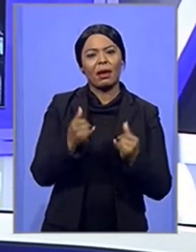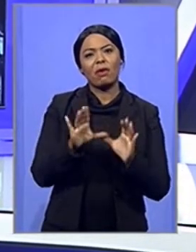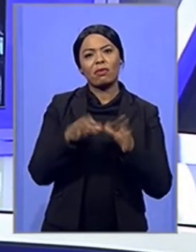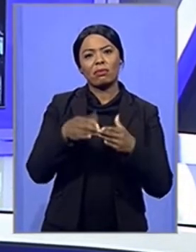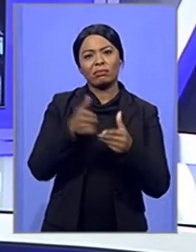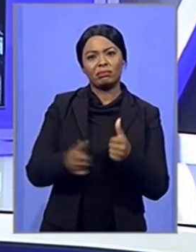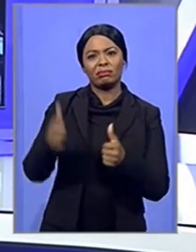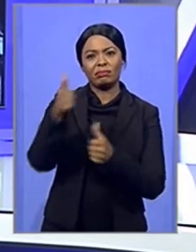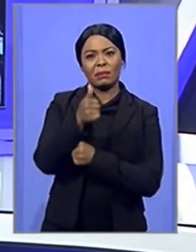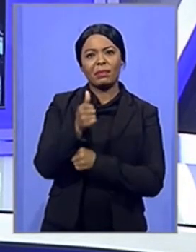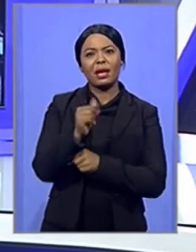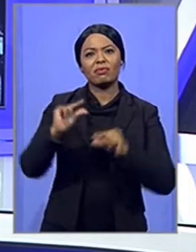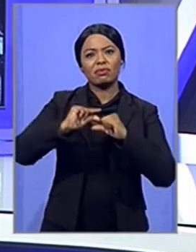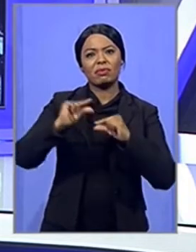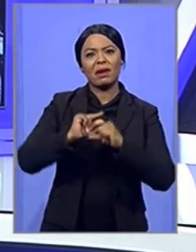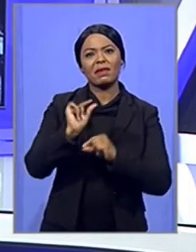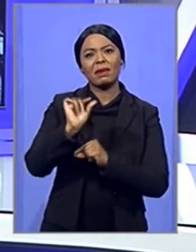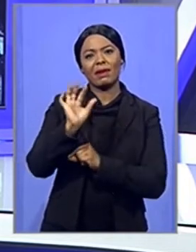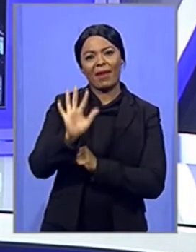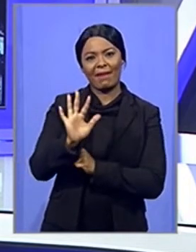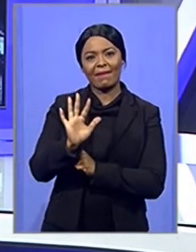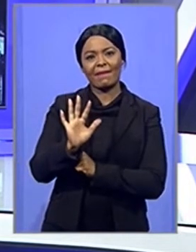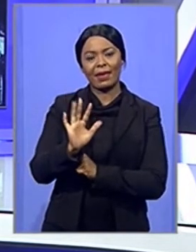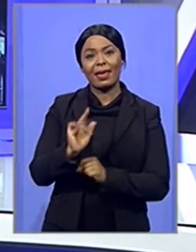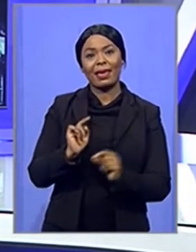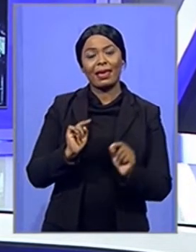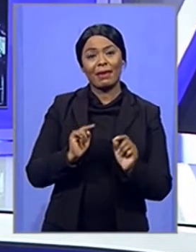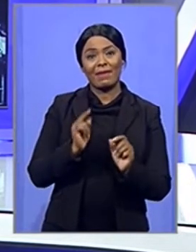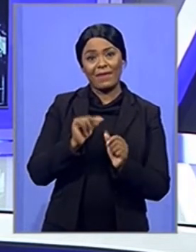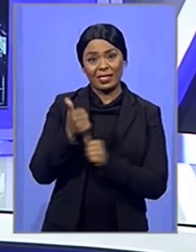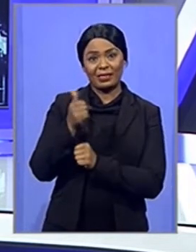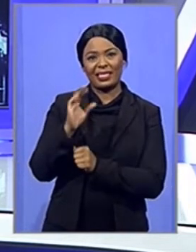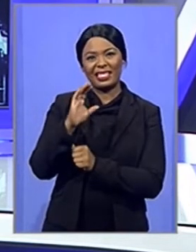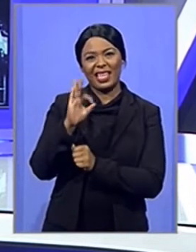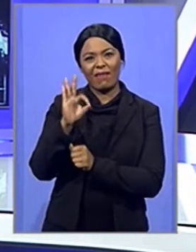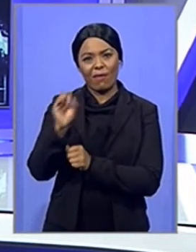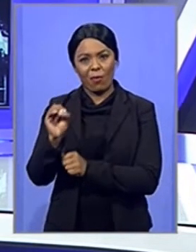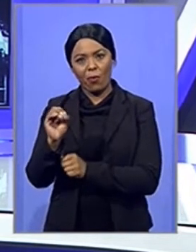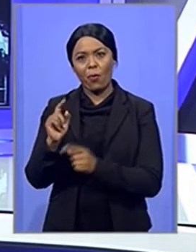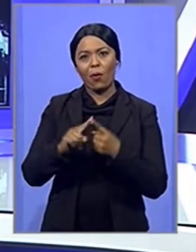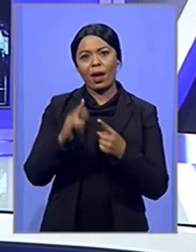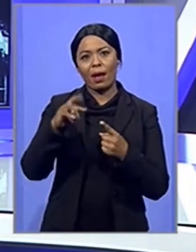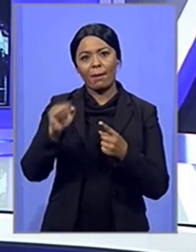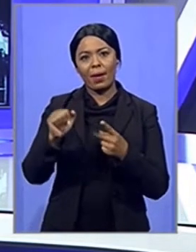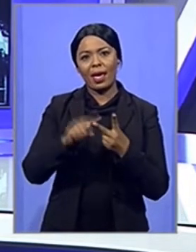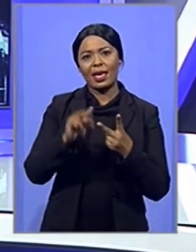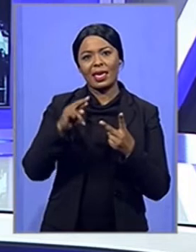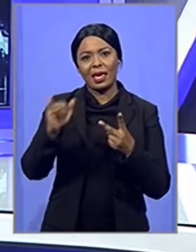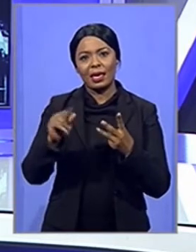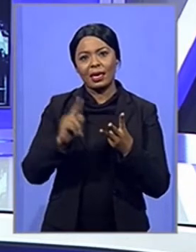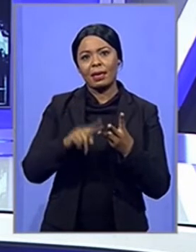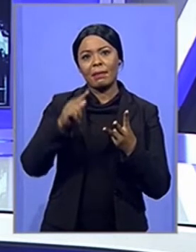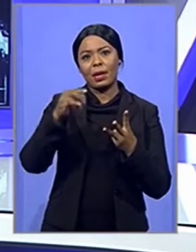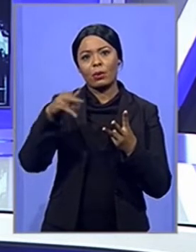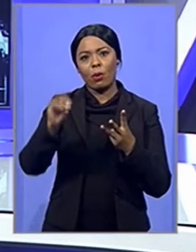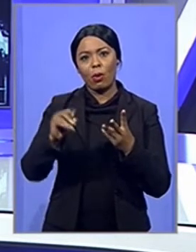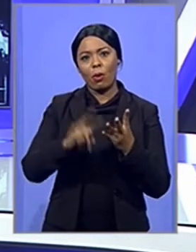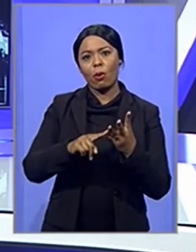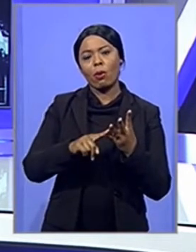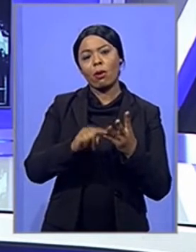kwa Transnet. Mokhuduthamaga wa pele wa kwa Transnet Siyabonga Gama go akaretsa le Gary Pita le Phetolo Ramosebudi